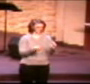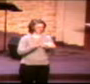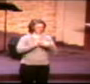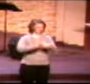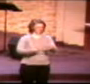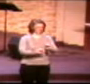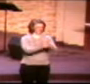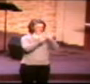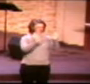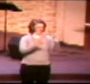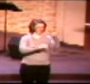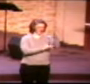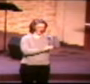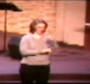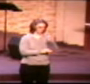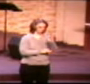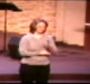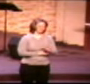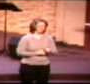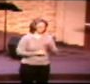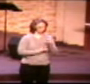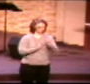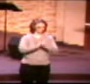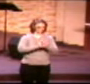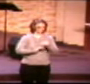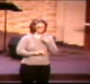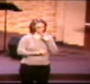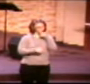God. In a few moments, you're going to